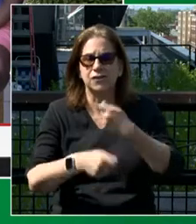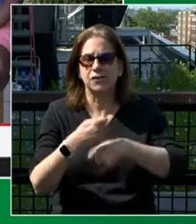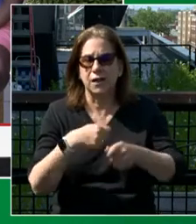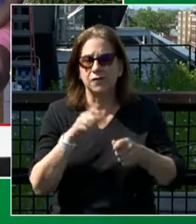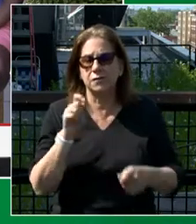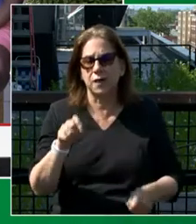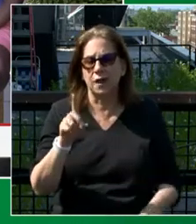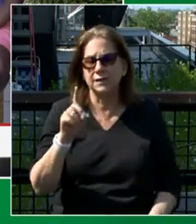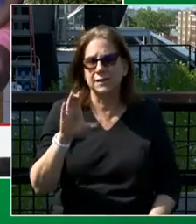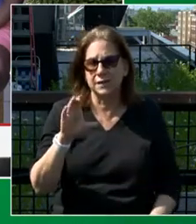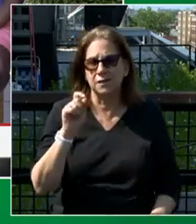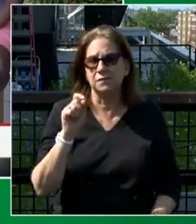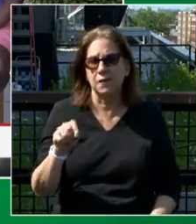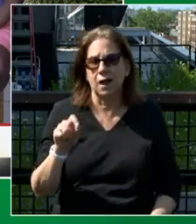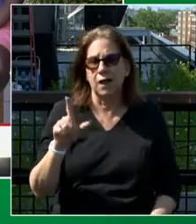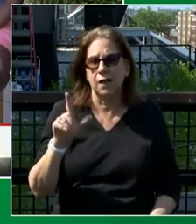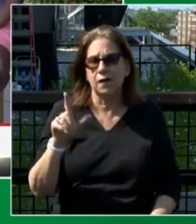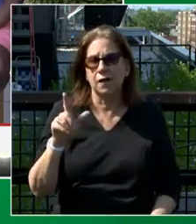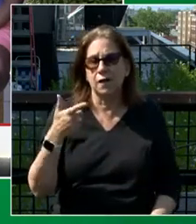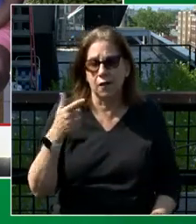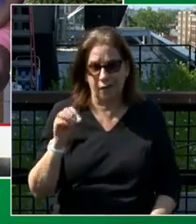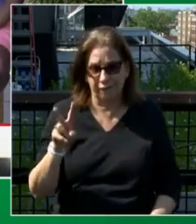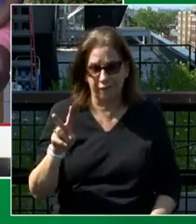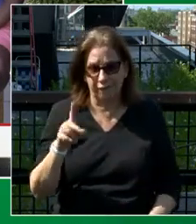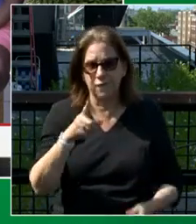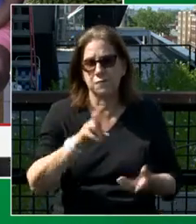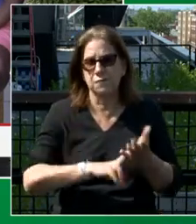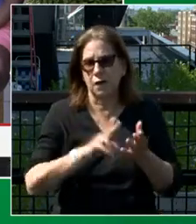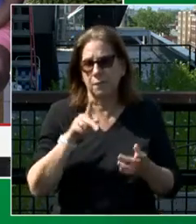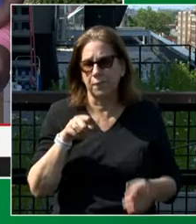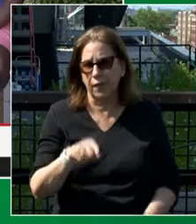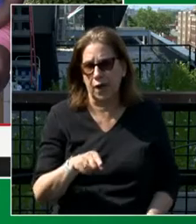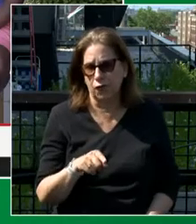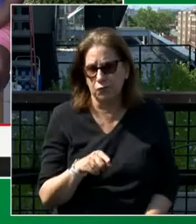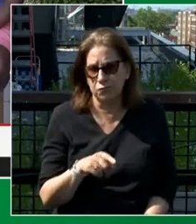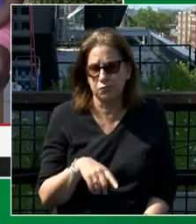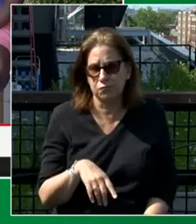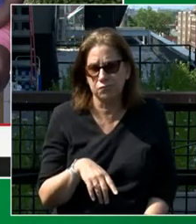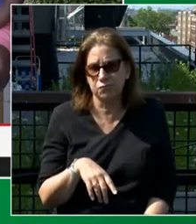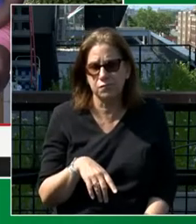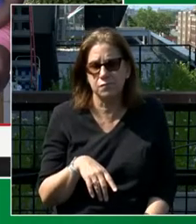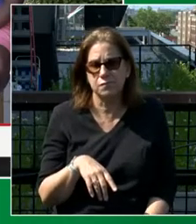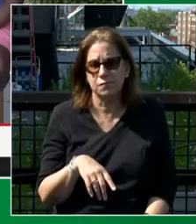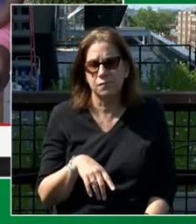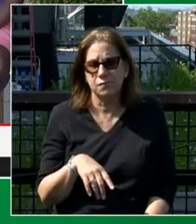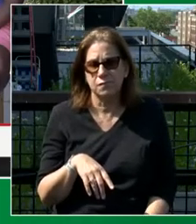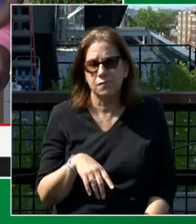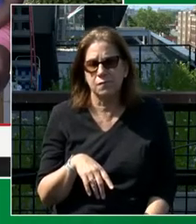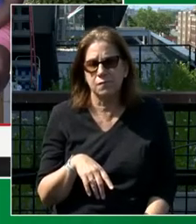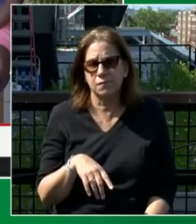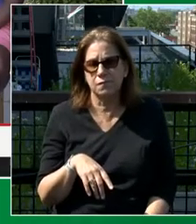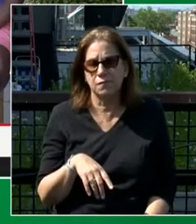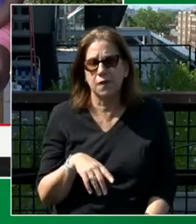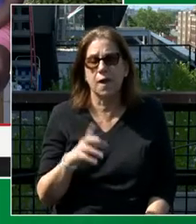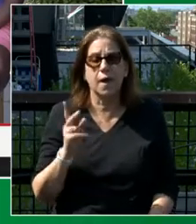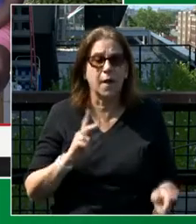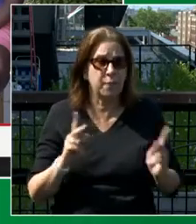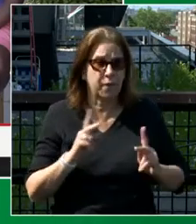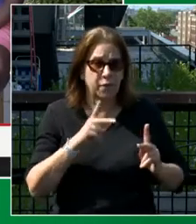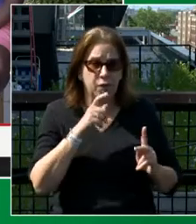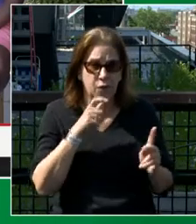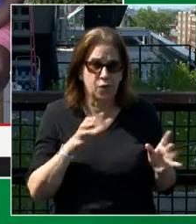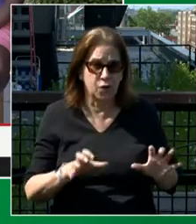be great for you guys to do it, and really not just for the people who work here, but also the community that utilizes Eaton